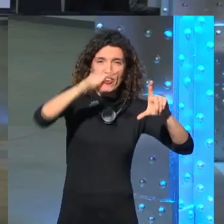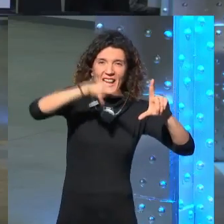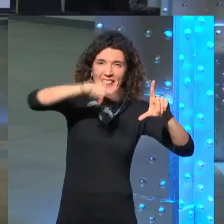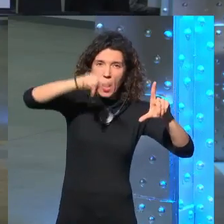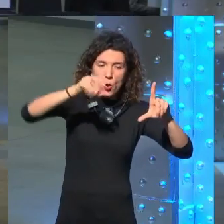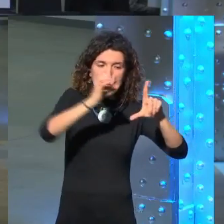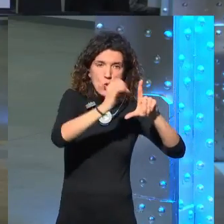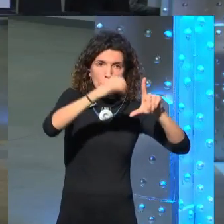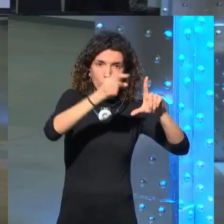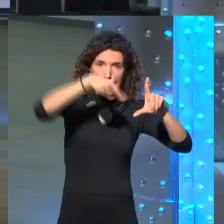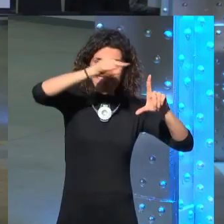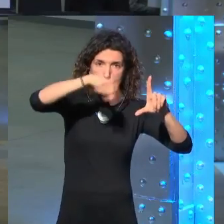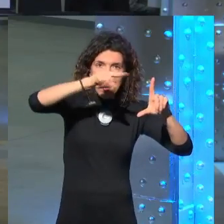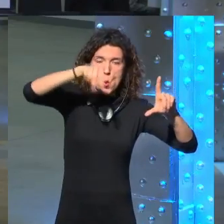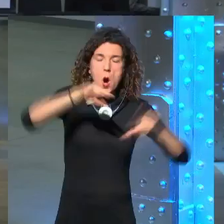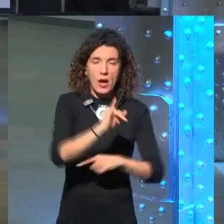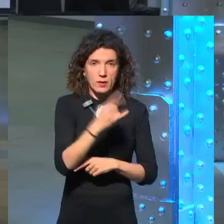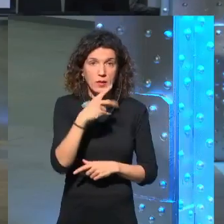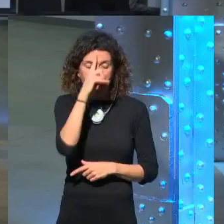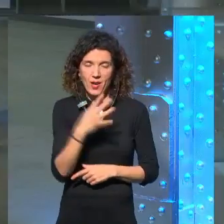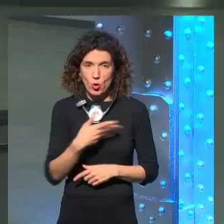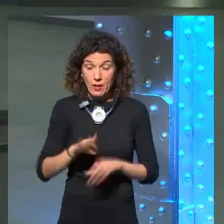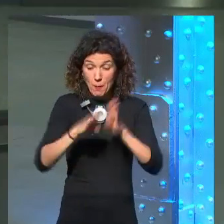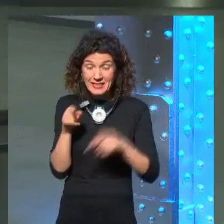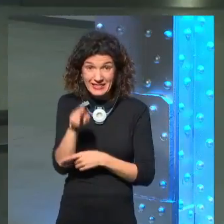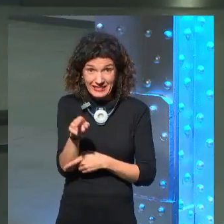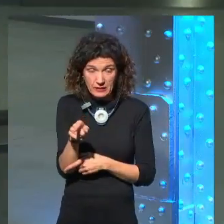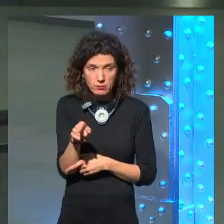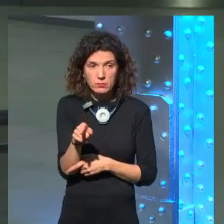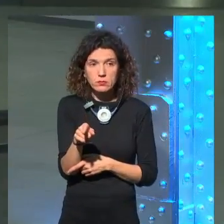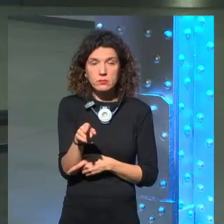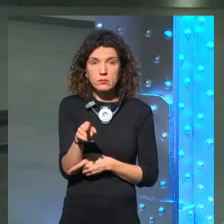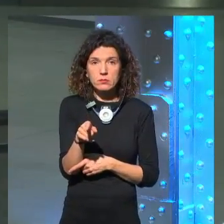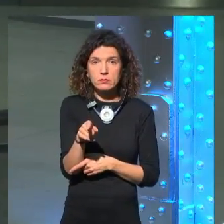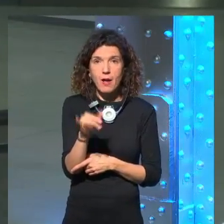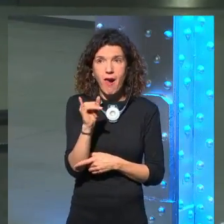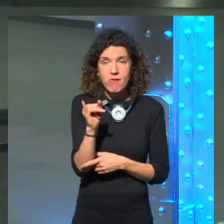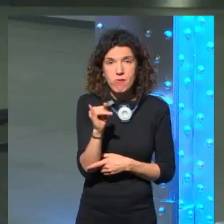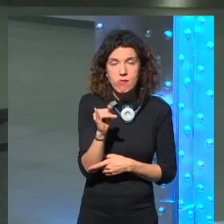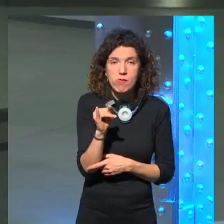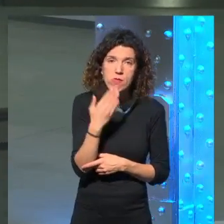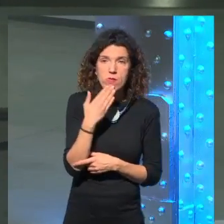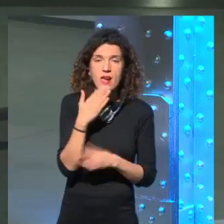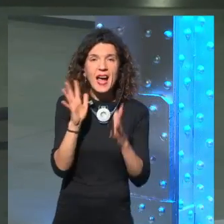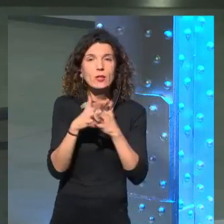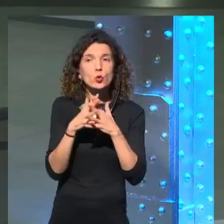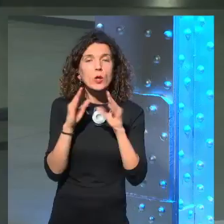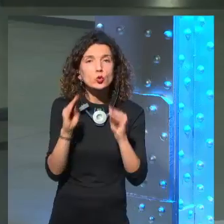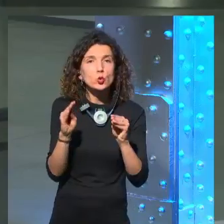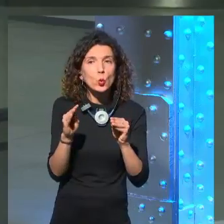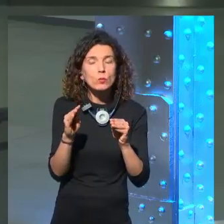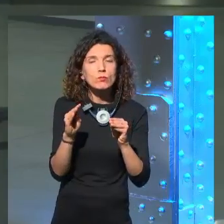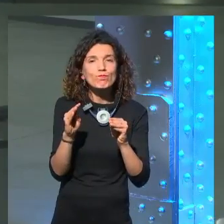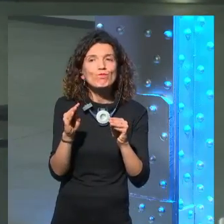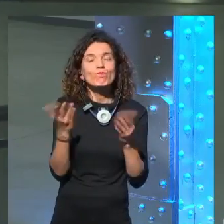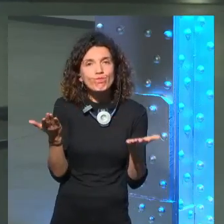table here, a very small change in the height or the angle causes the color to completely change. So these tables are